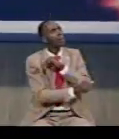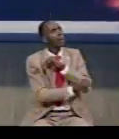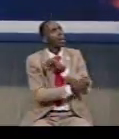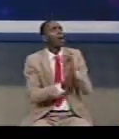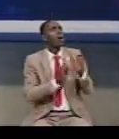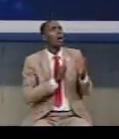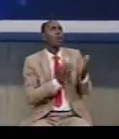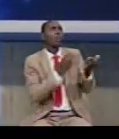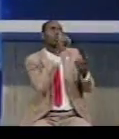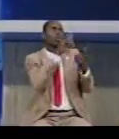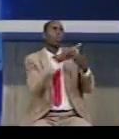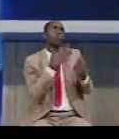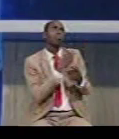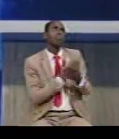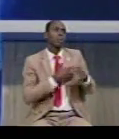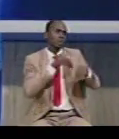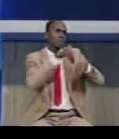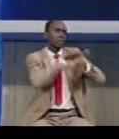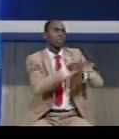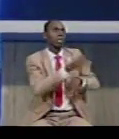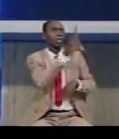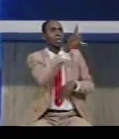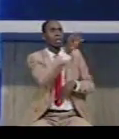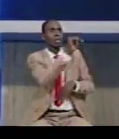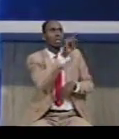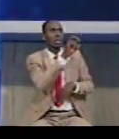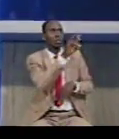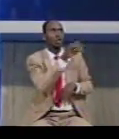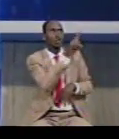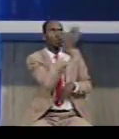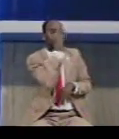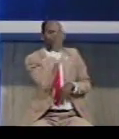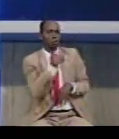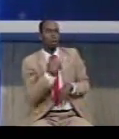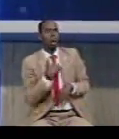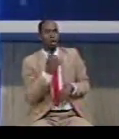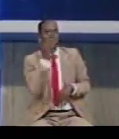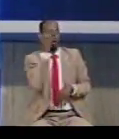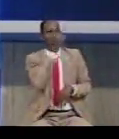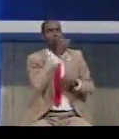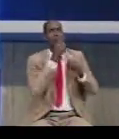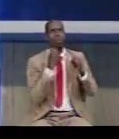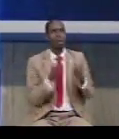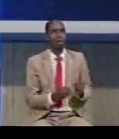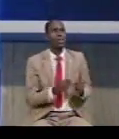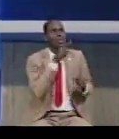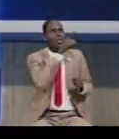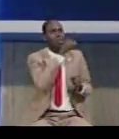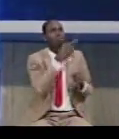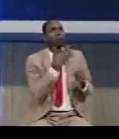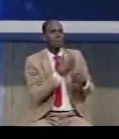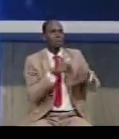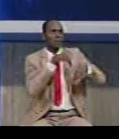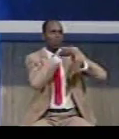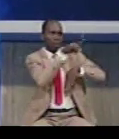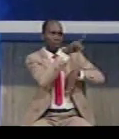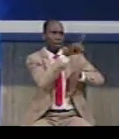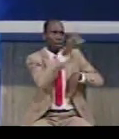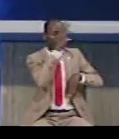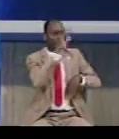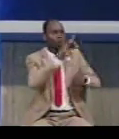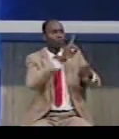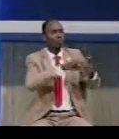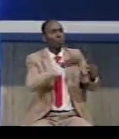send Lazarus. He knows me, I know him. He'll dip the finger in water and cool